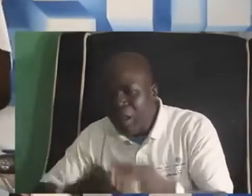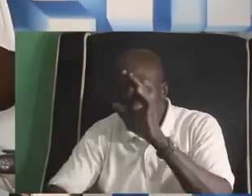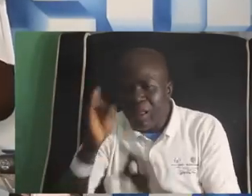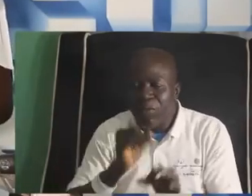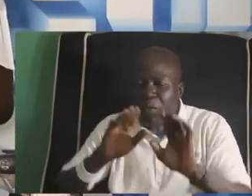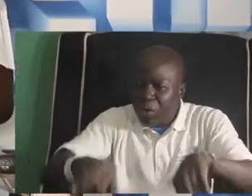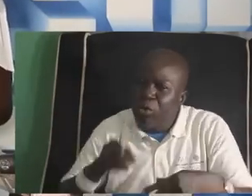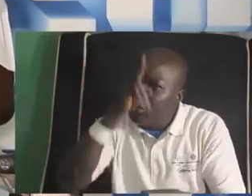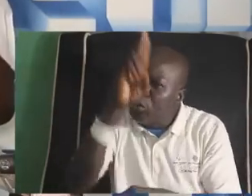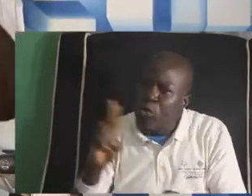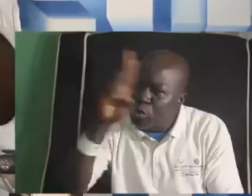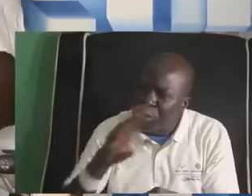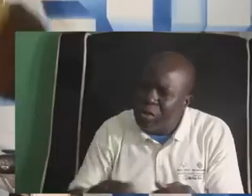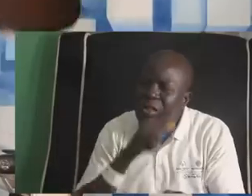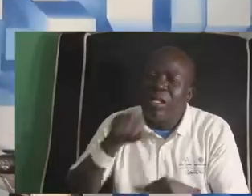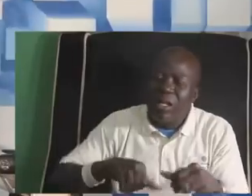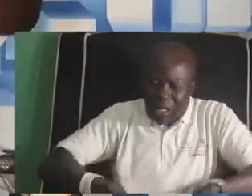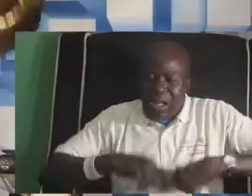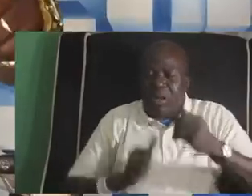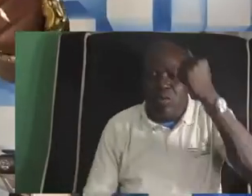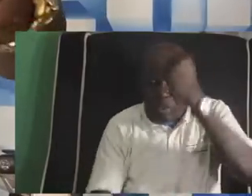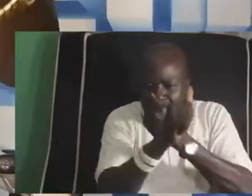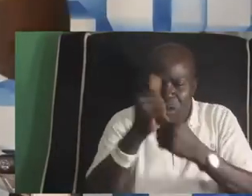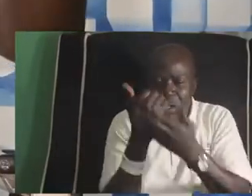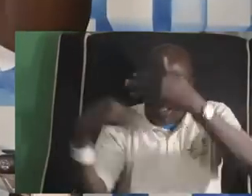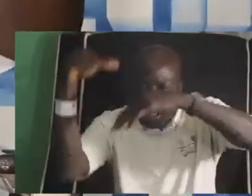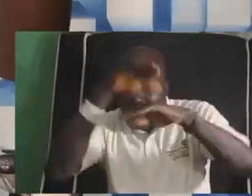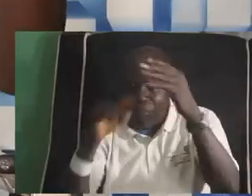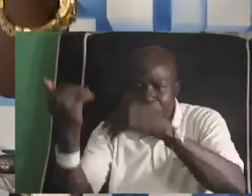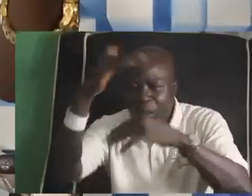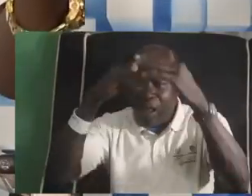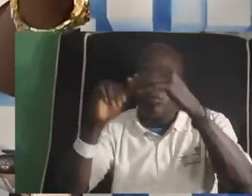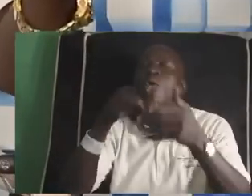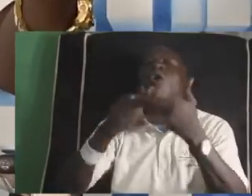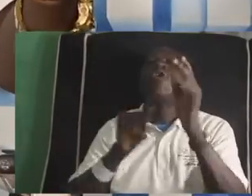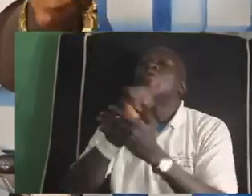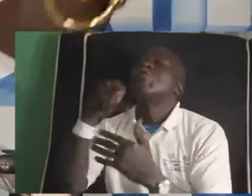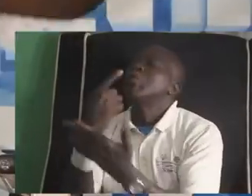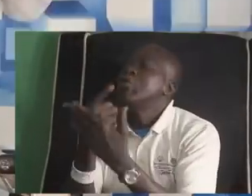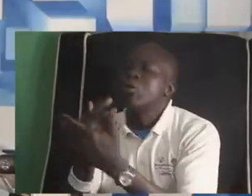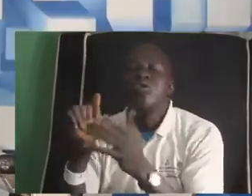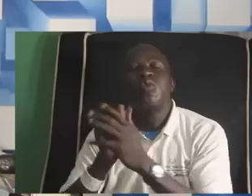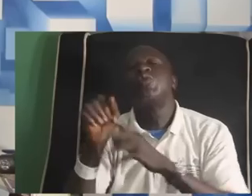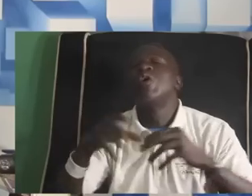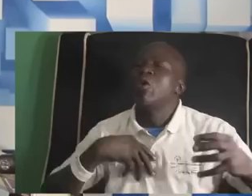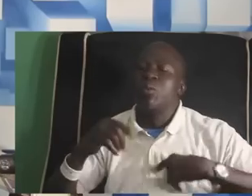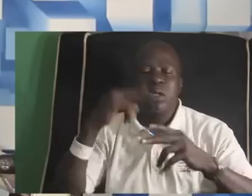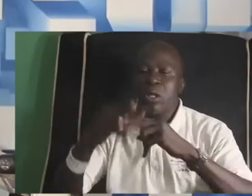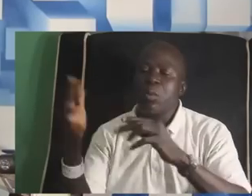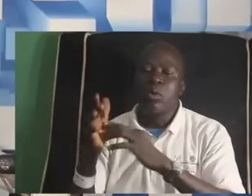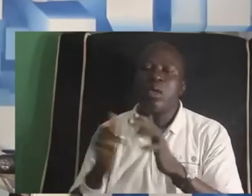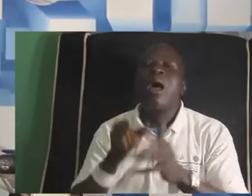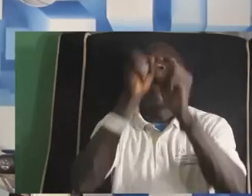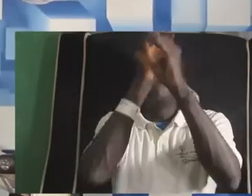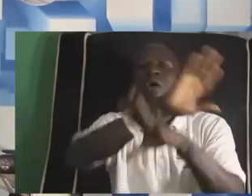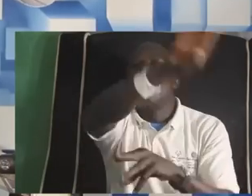faye bo o je. If you destroy our ki la fi jise. Ta ba de o do baba yin. Le aba no kaza ata. In the name of